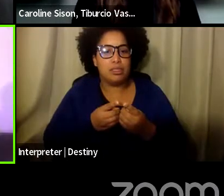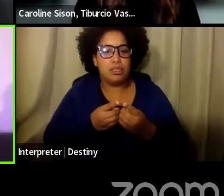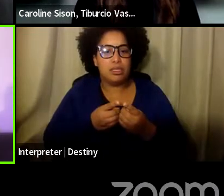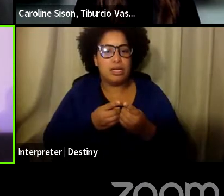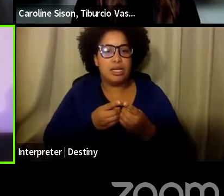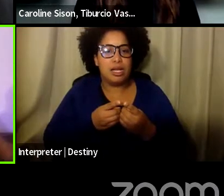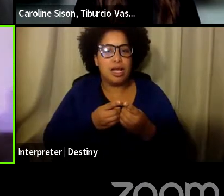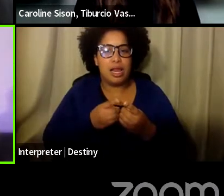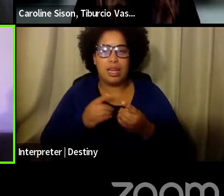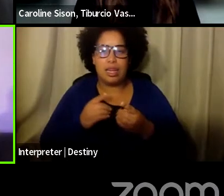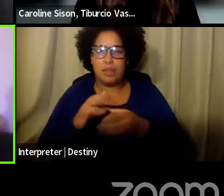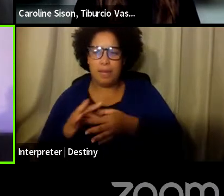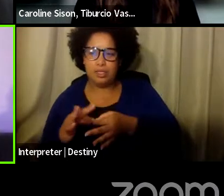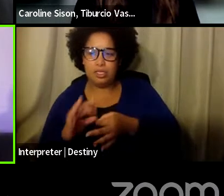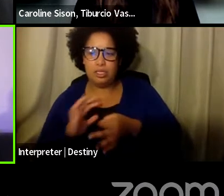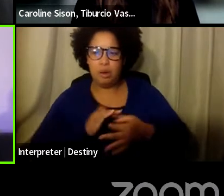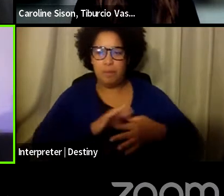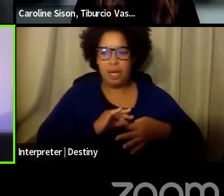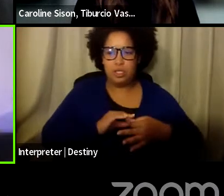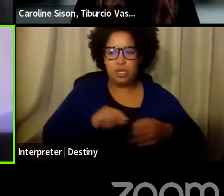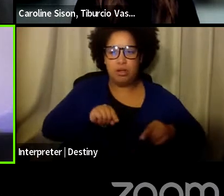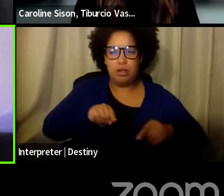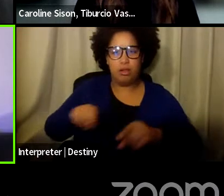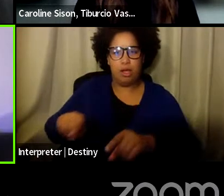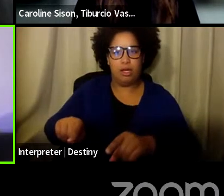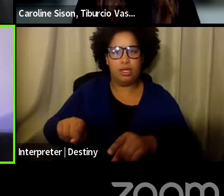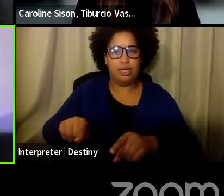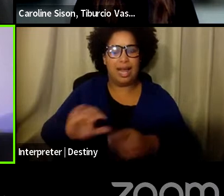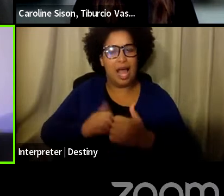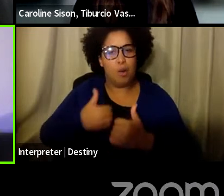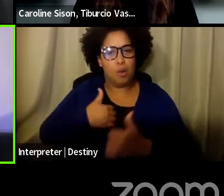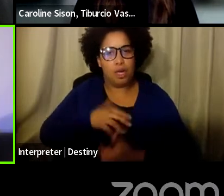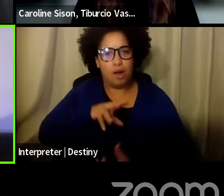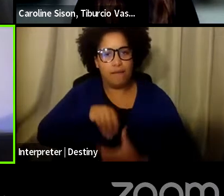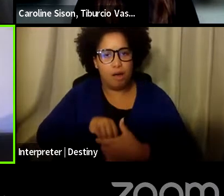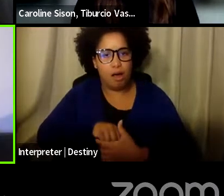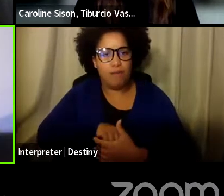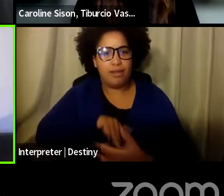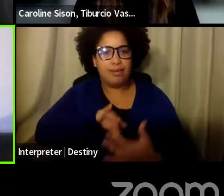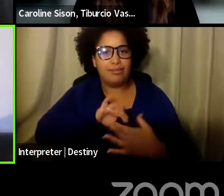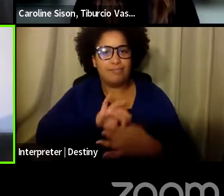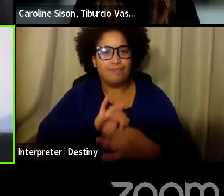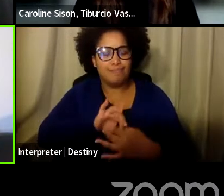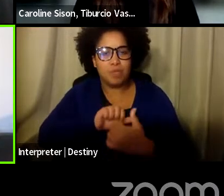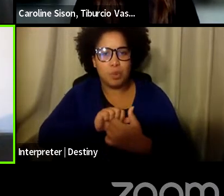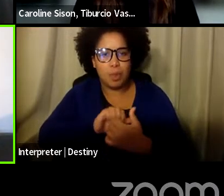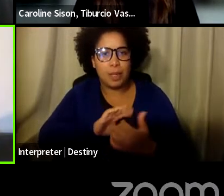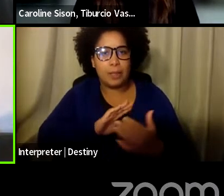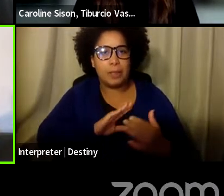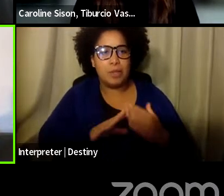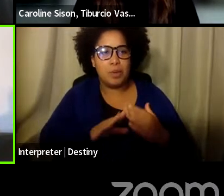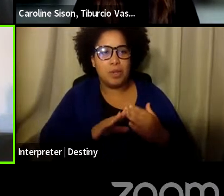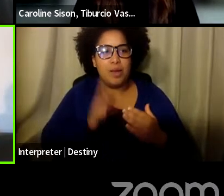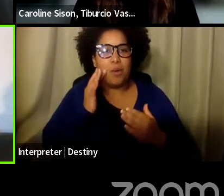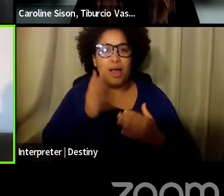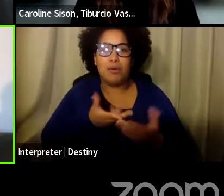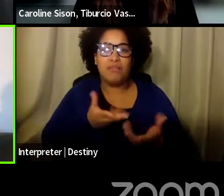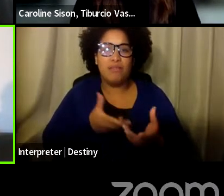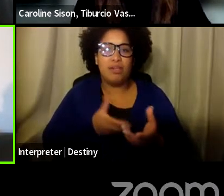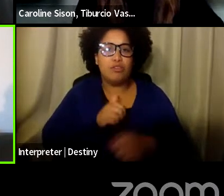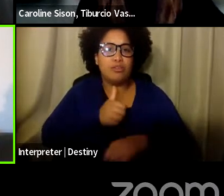But again, how do we engage the community is much more important, because again, the trust factor is